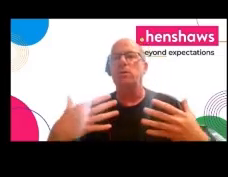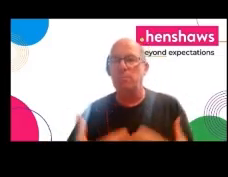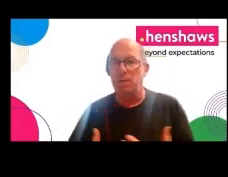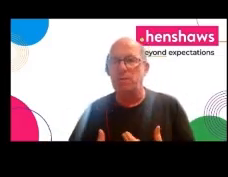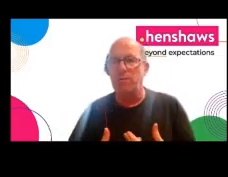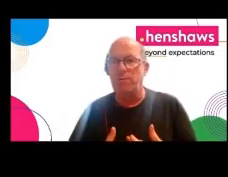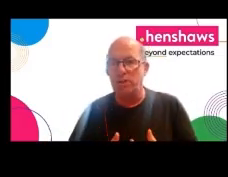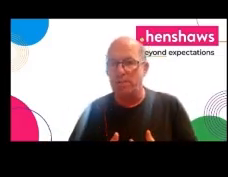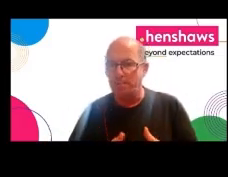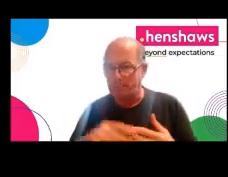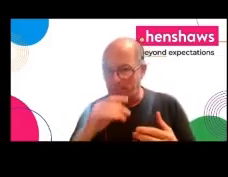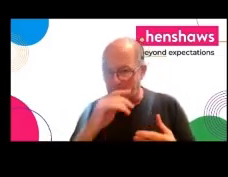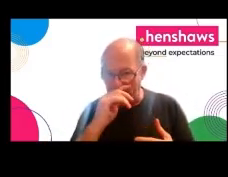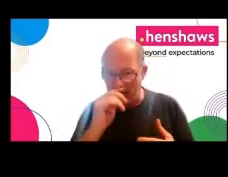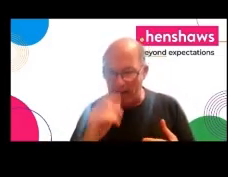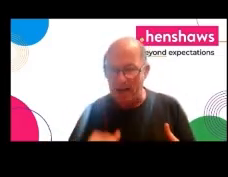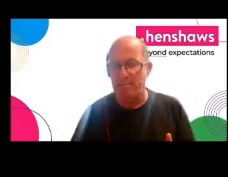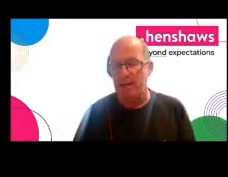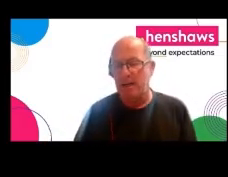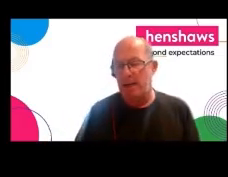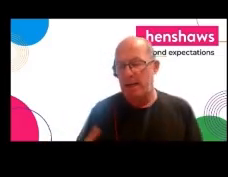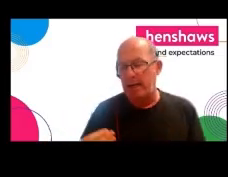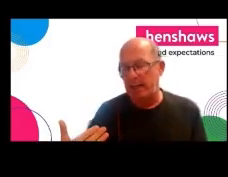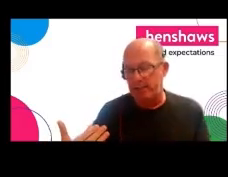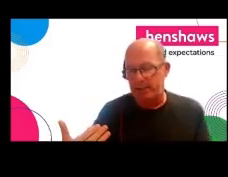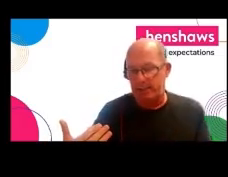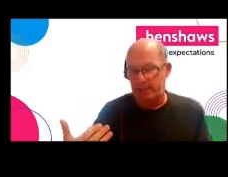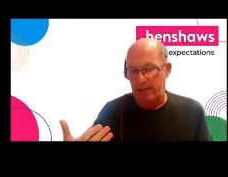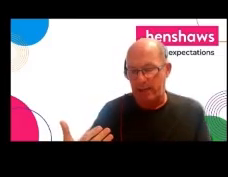somebody who's got some useful vision and